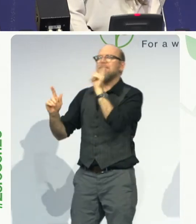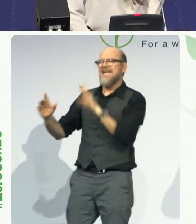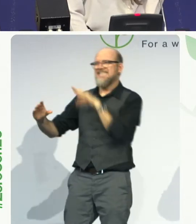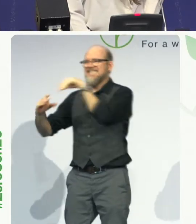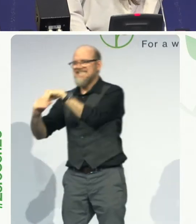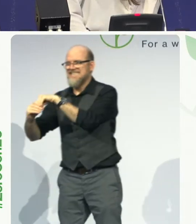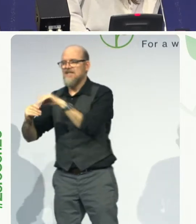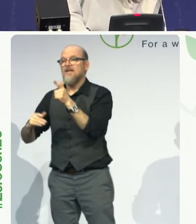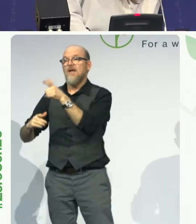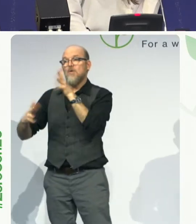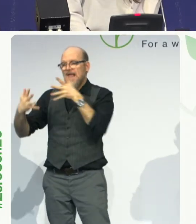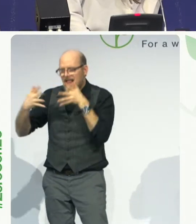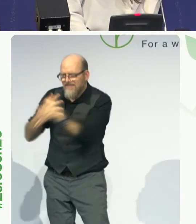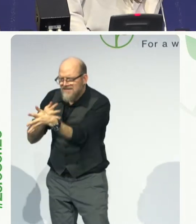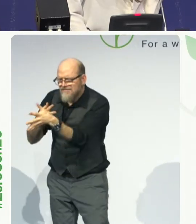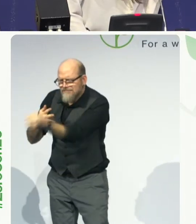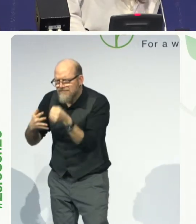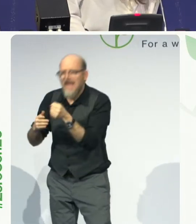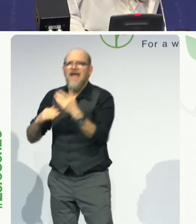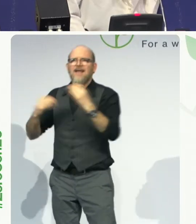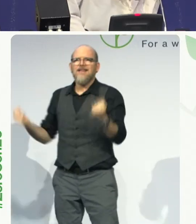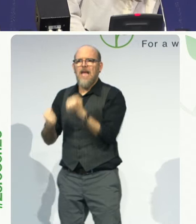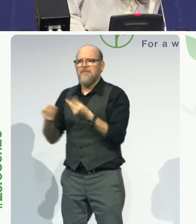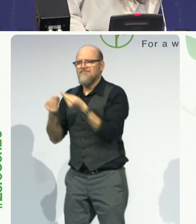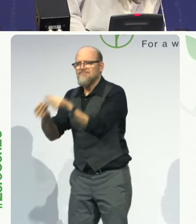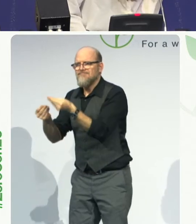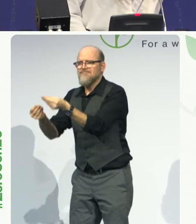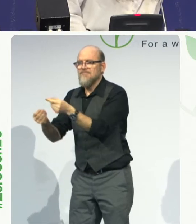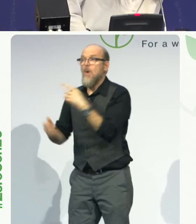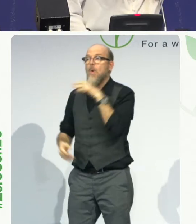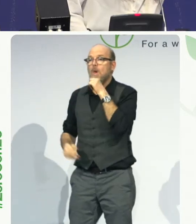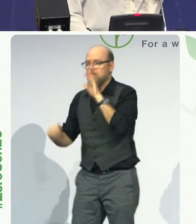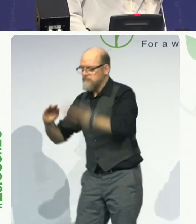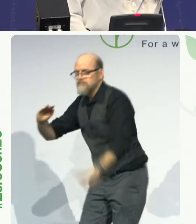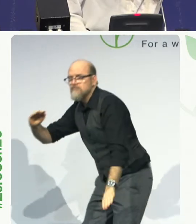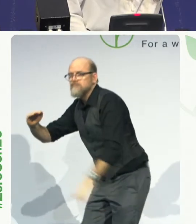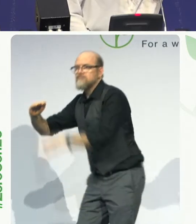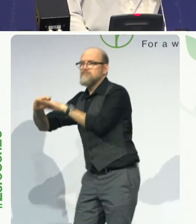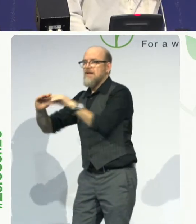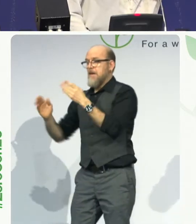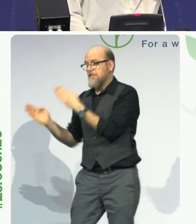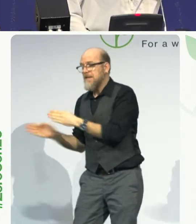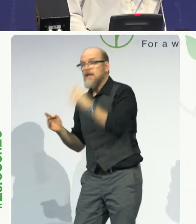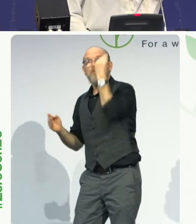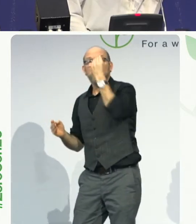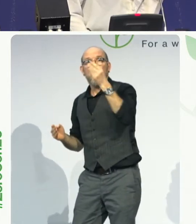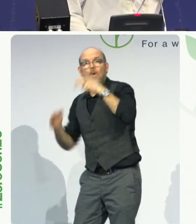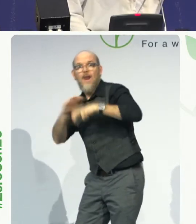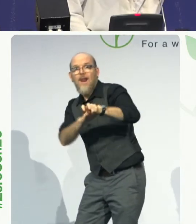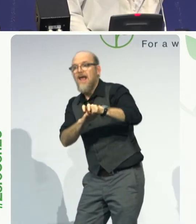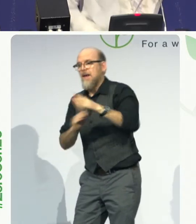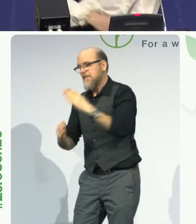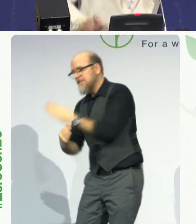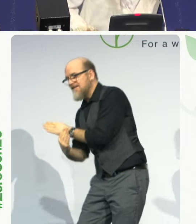those early skills so they are ready to start school. This year, the program works in collaboration with the state-run program,